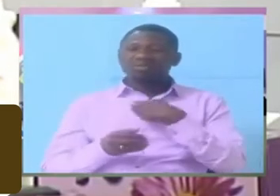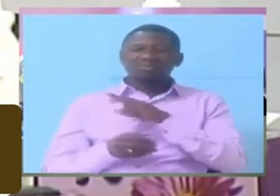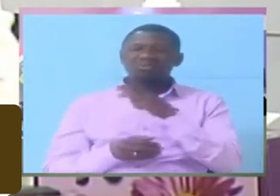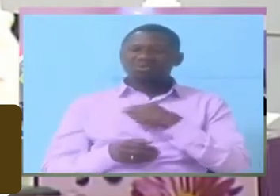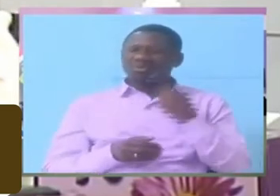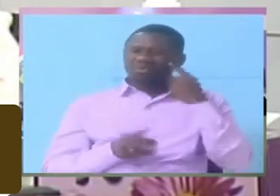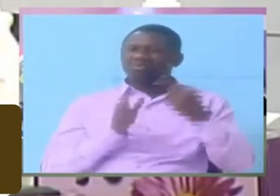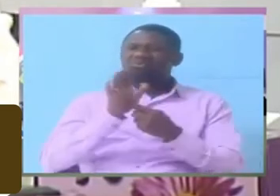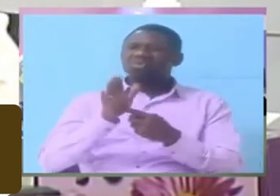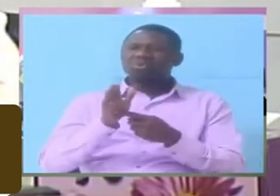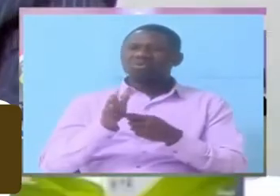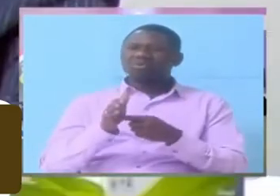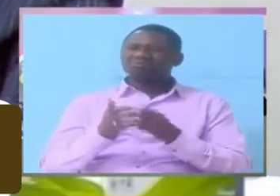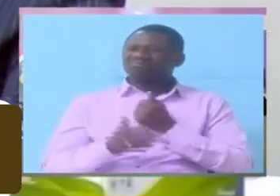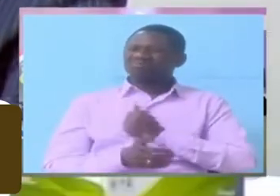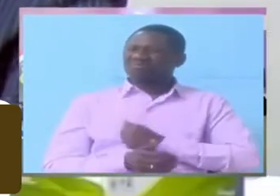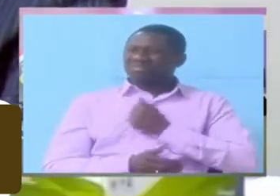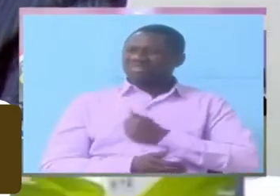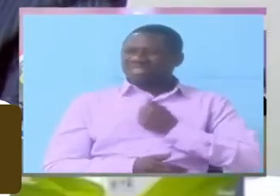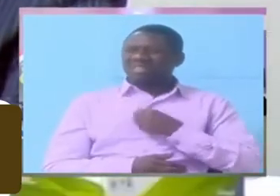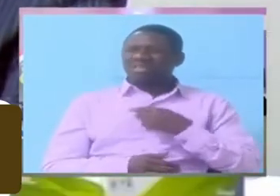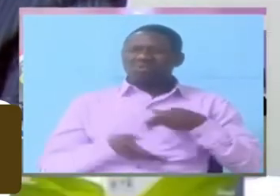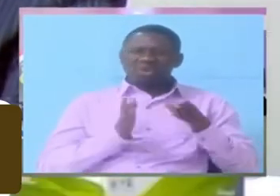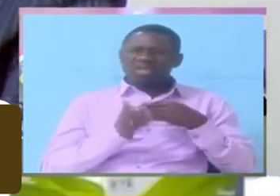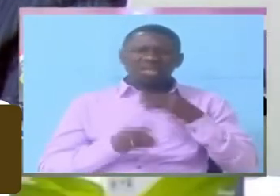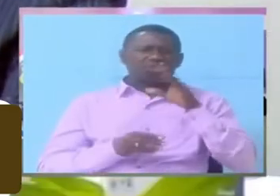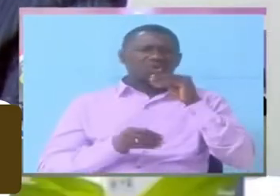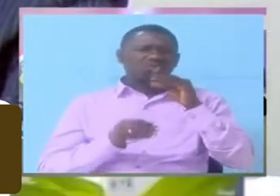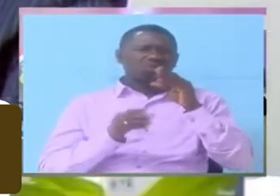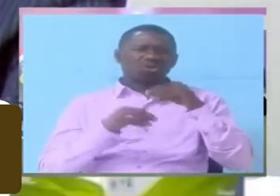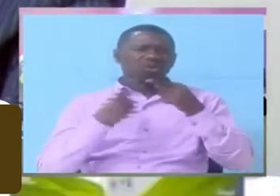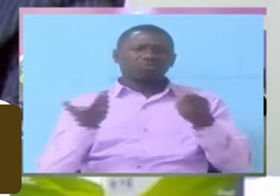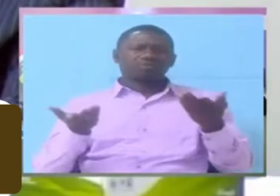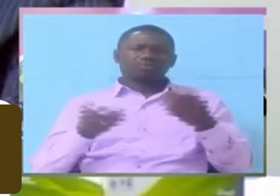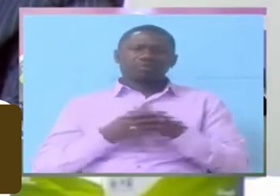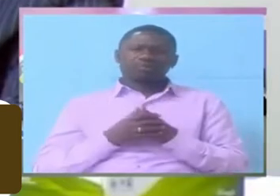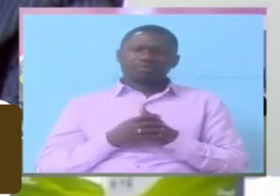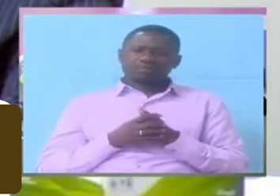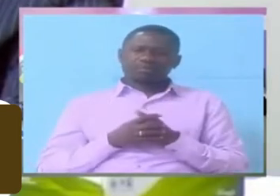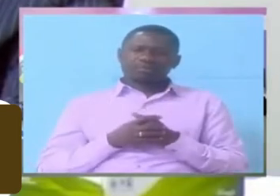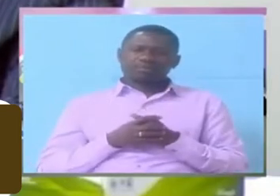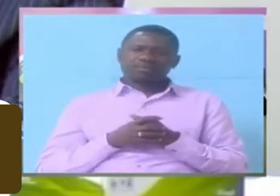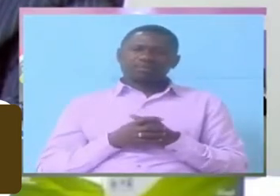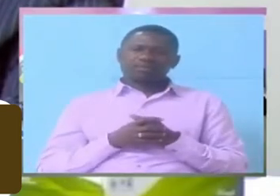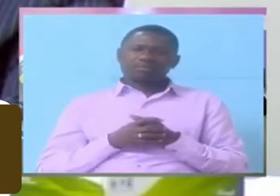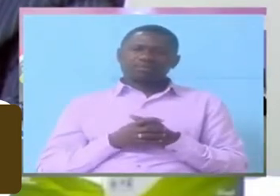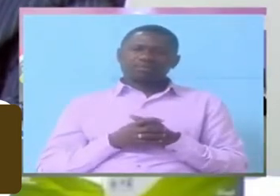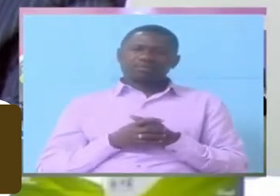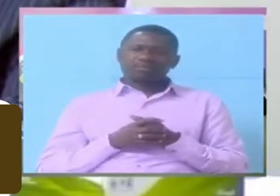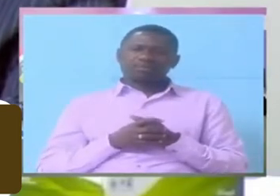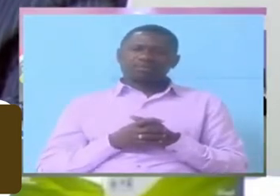remorseful in the way they talk. Kato bring Iba Satala, mbukalam moino ala wala nankafindi, kato nyilubeji sata kantu